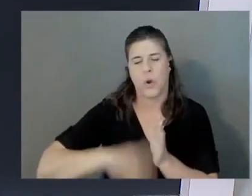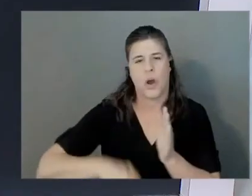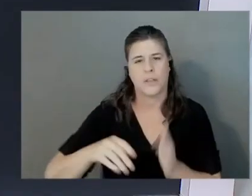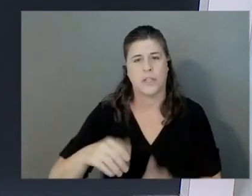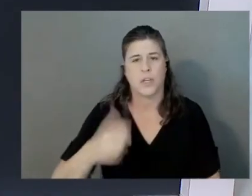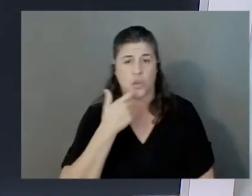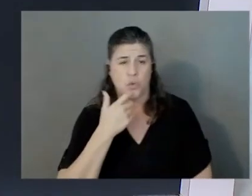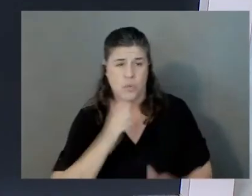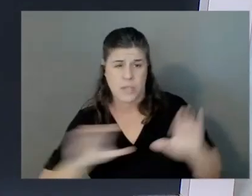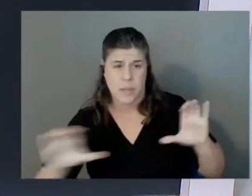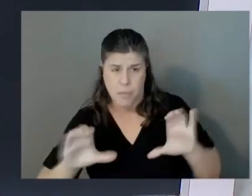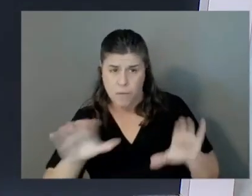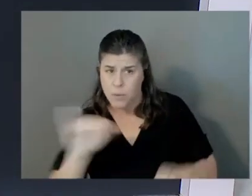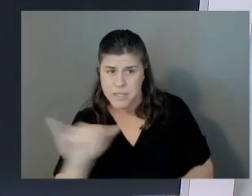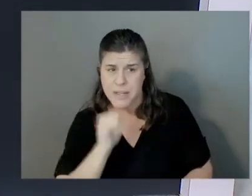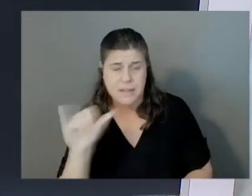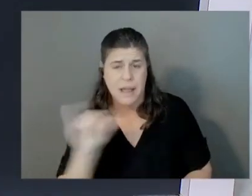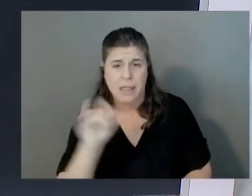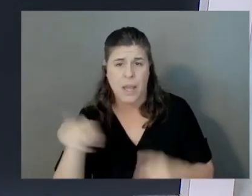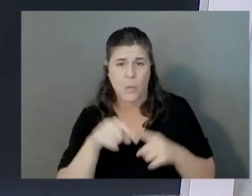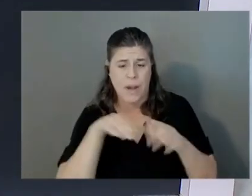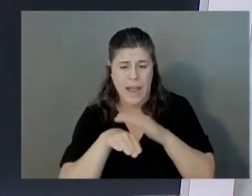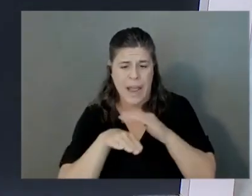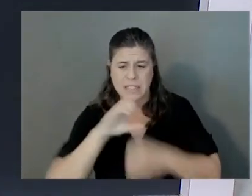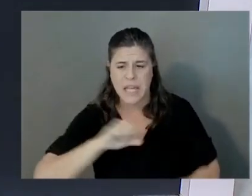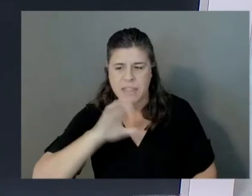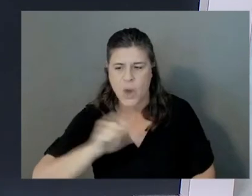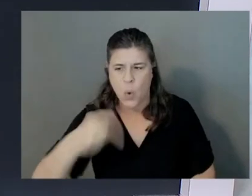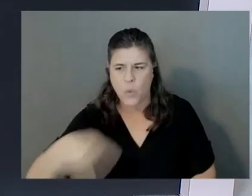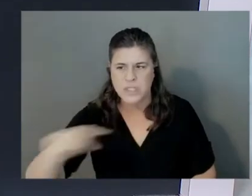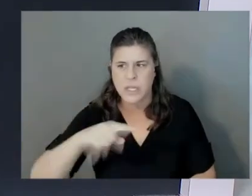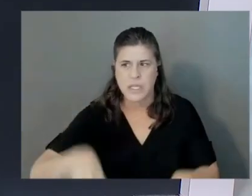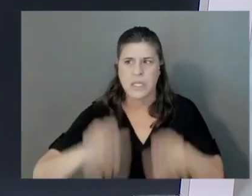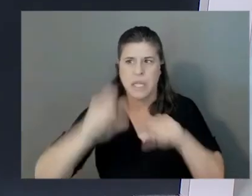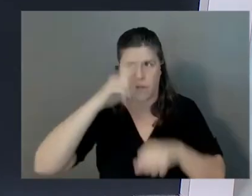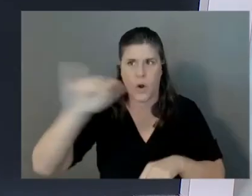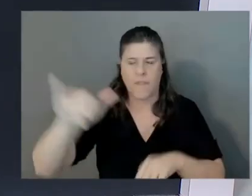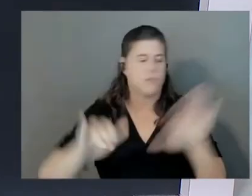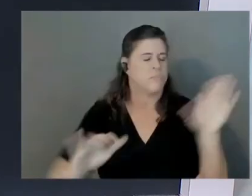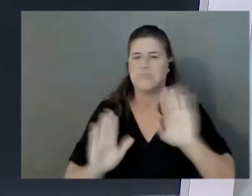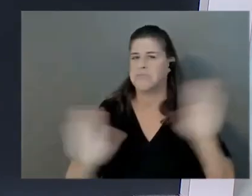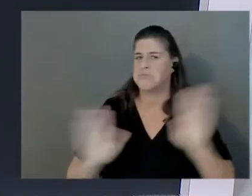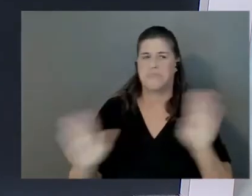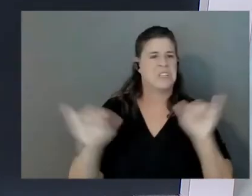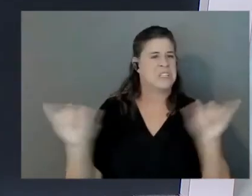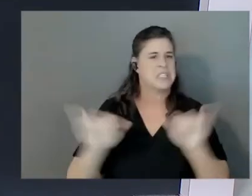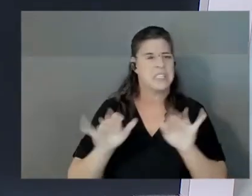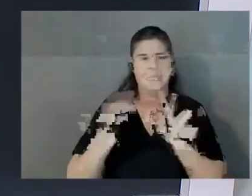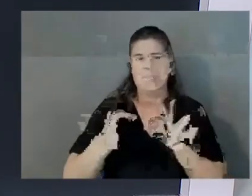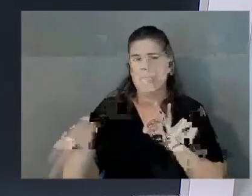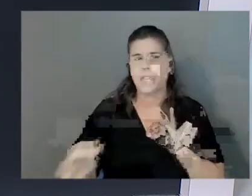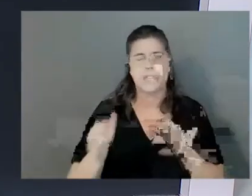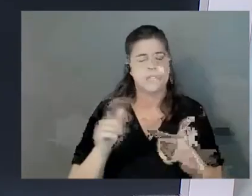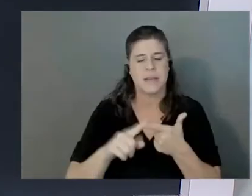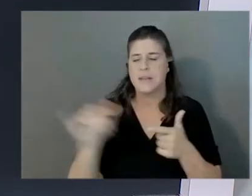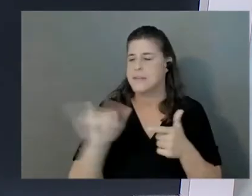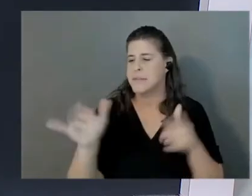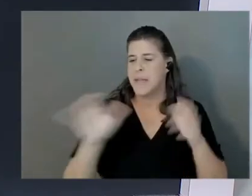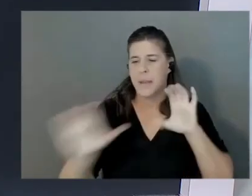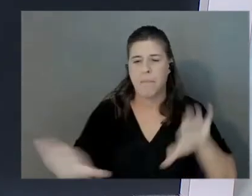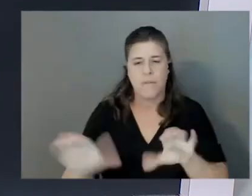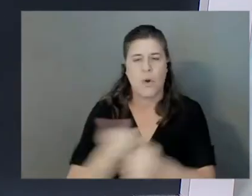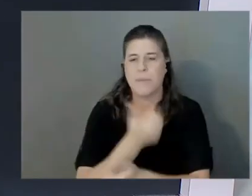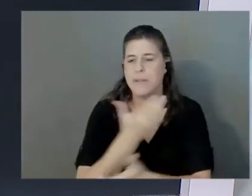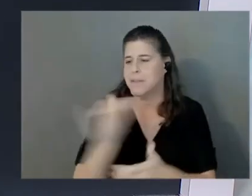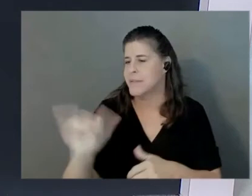is the same. It's not like when I access one of those old rows, it takes longer. Nope. No, not at all. Same latency. Yep, all of the same performance. Same availability and